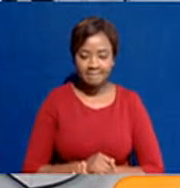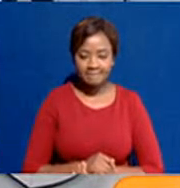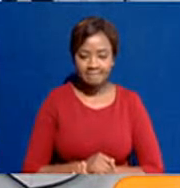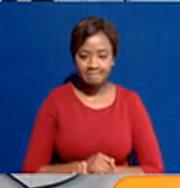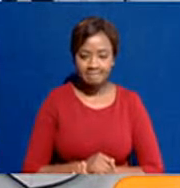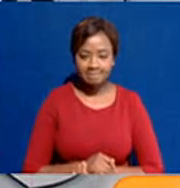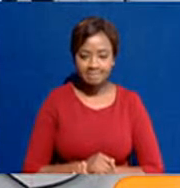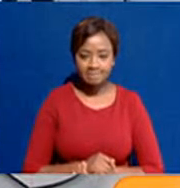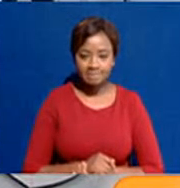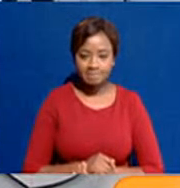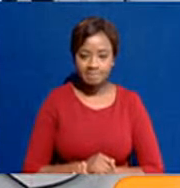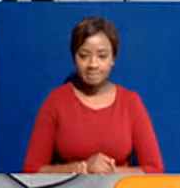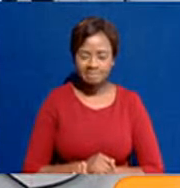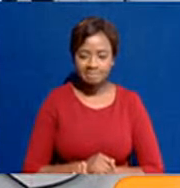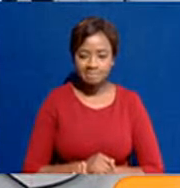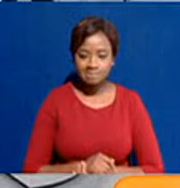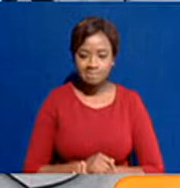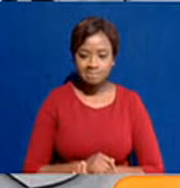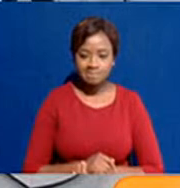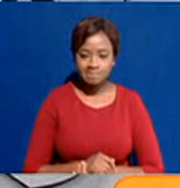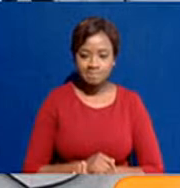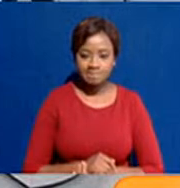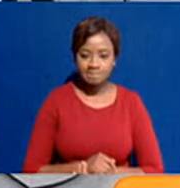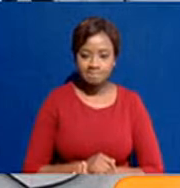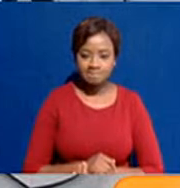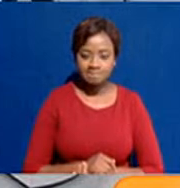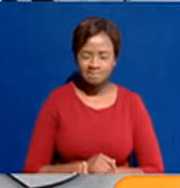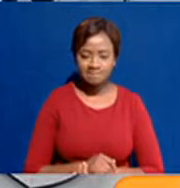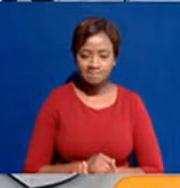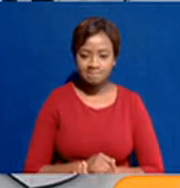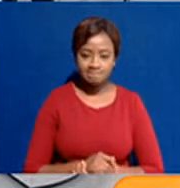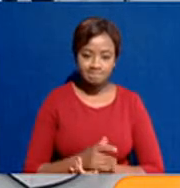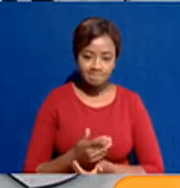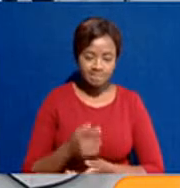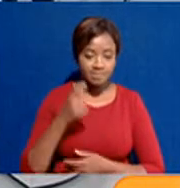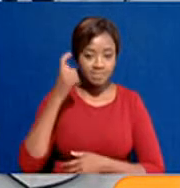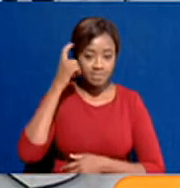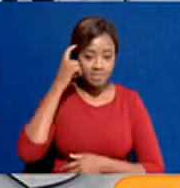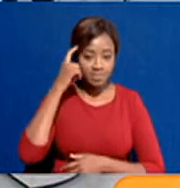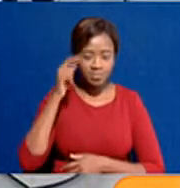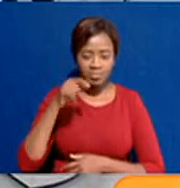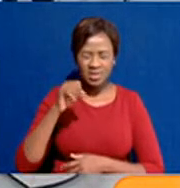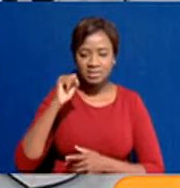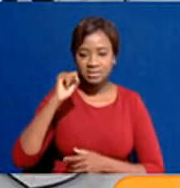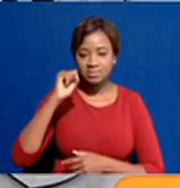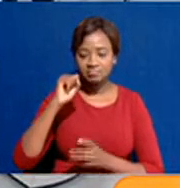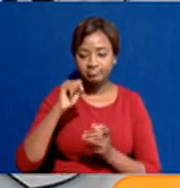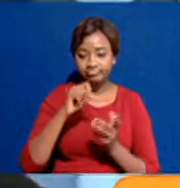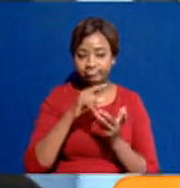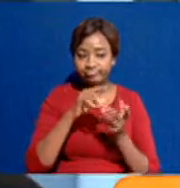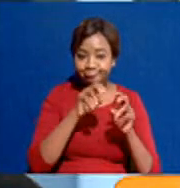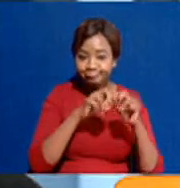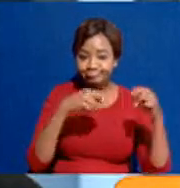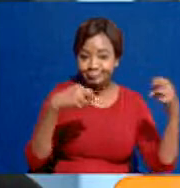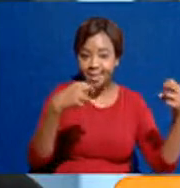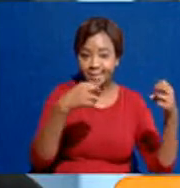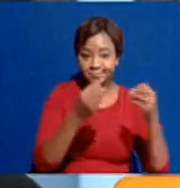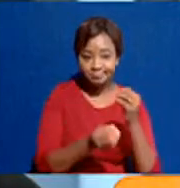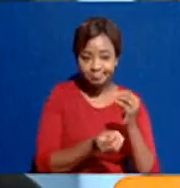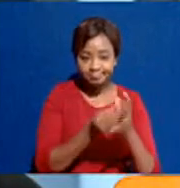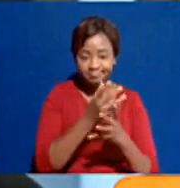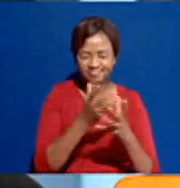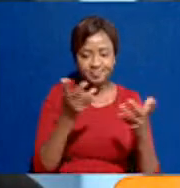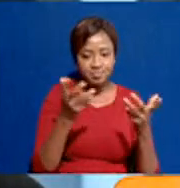it can also be used as a trump card. Remember, it's properly constituted as per the law that exists